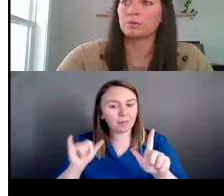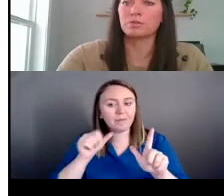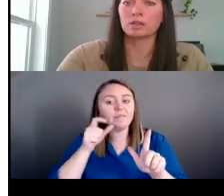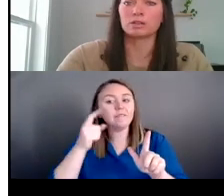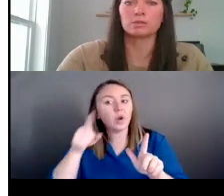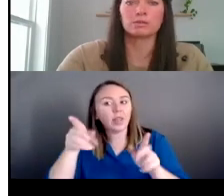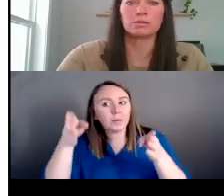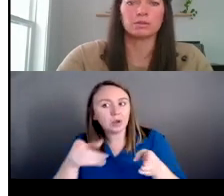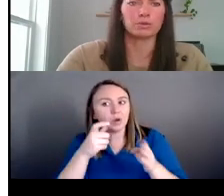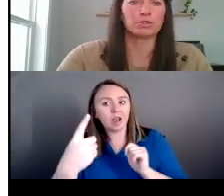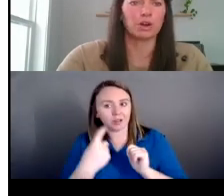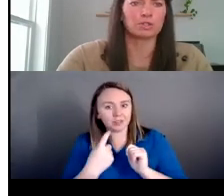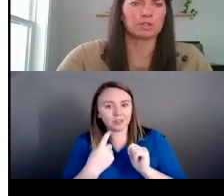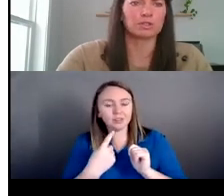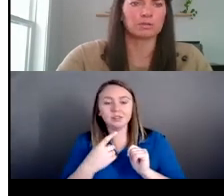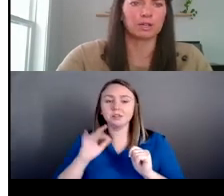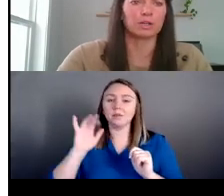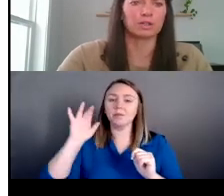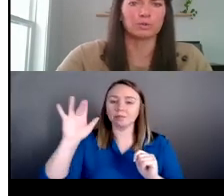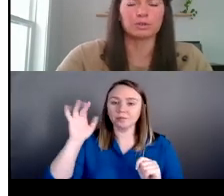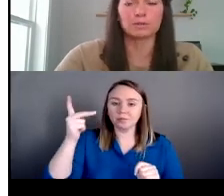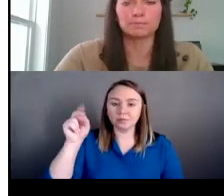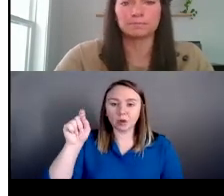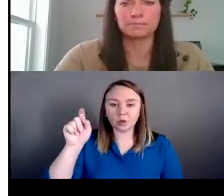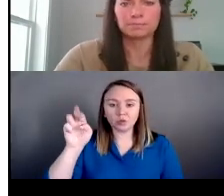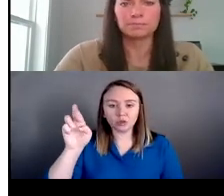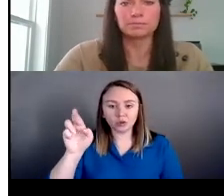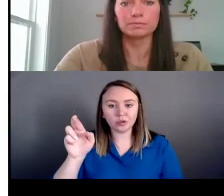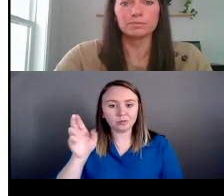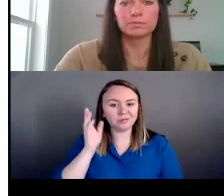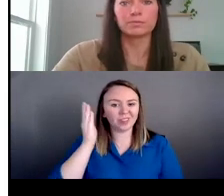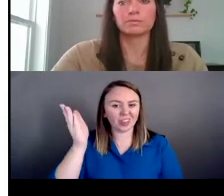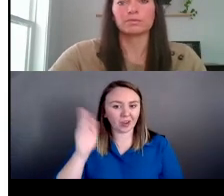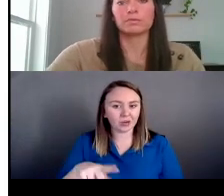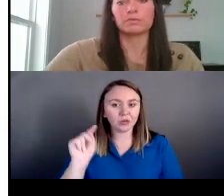be able to find the poster options by going to tools.